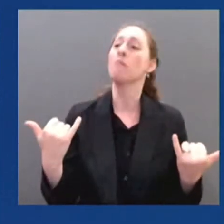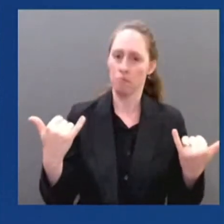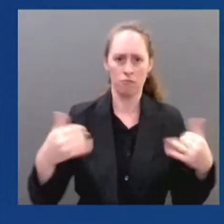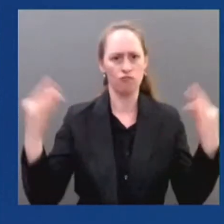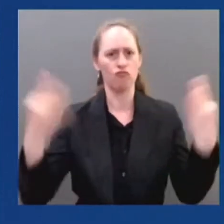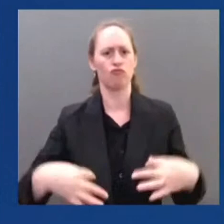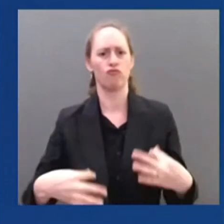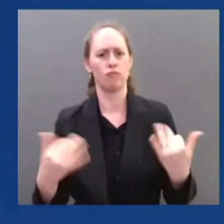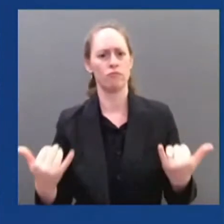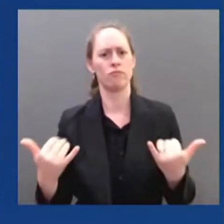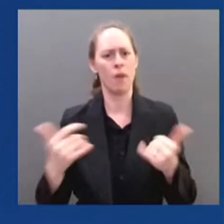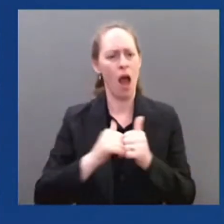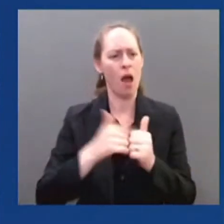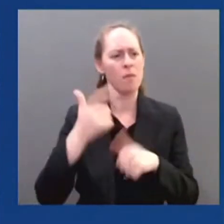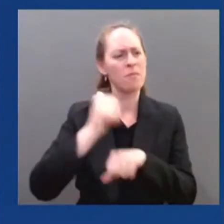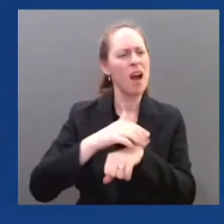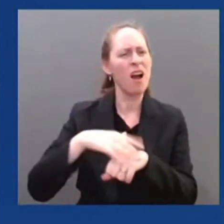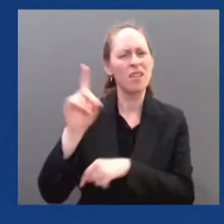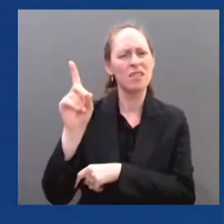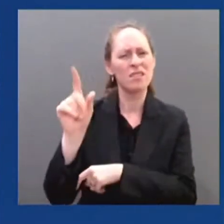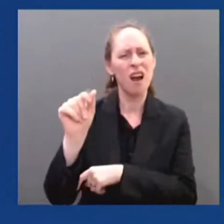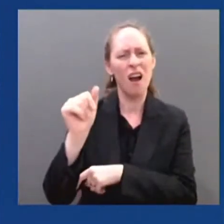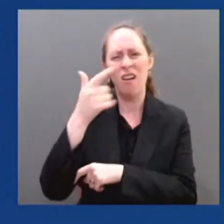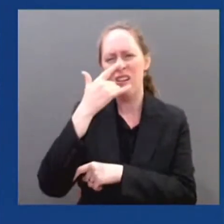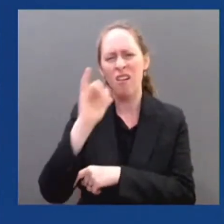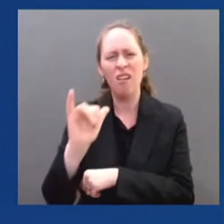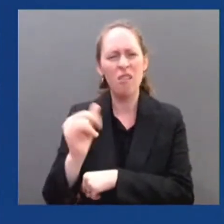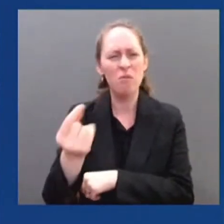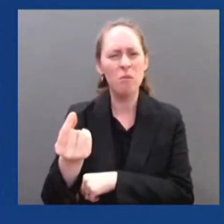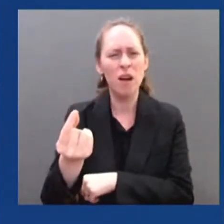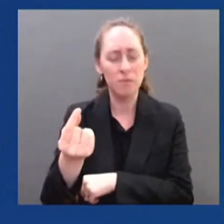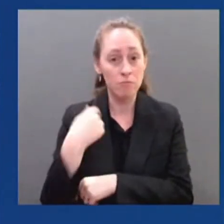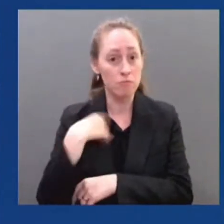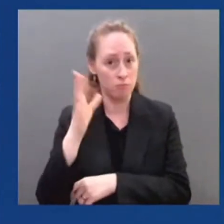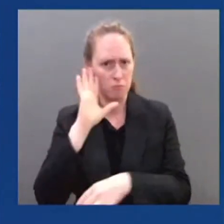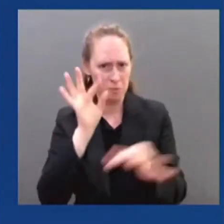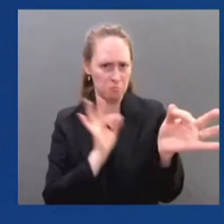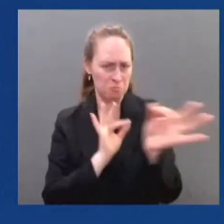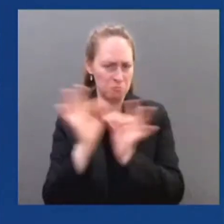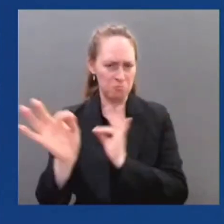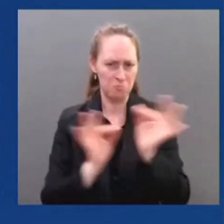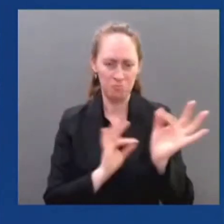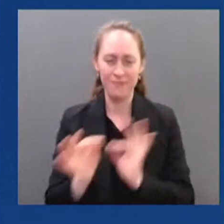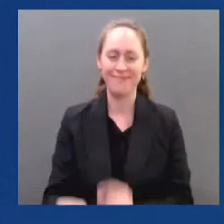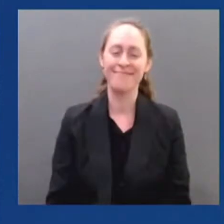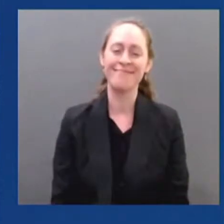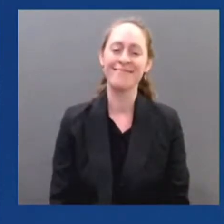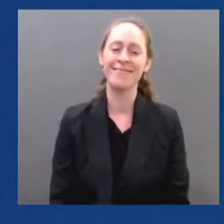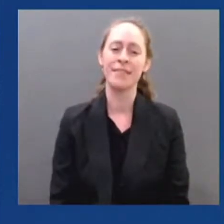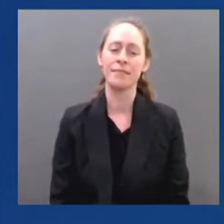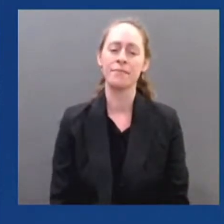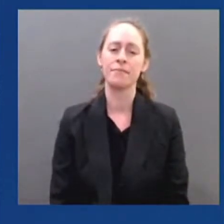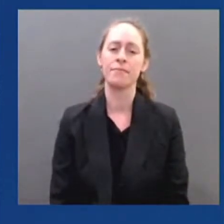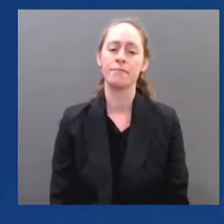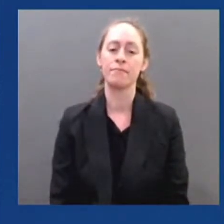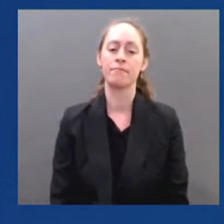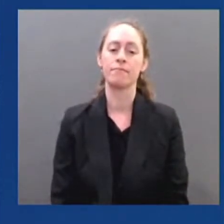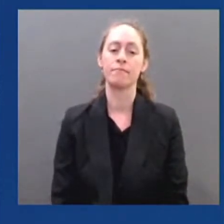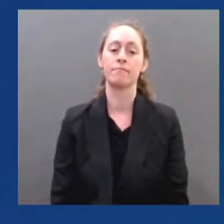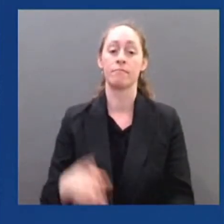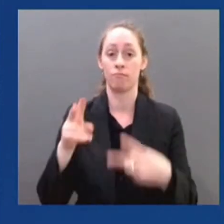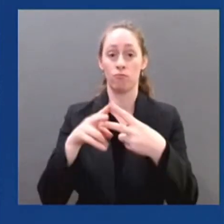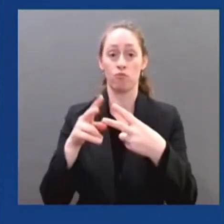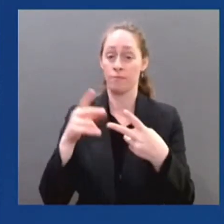you know, of these vaccines, as you know, we have 2 in question, Moderna and Pfizer. Both of those have